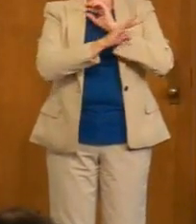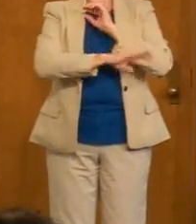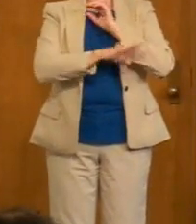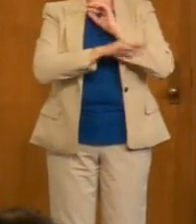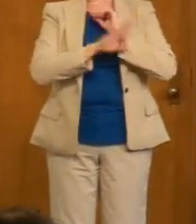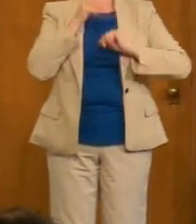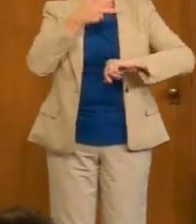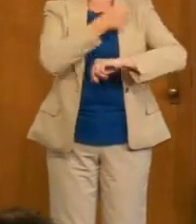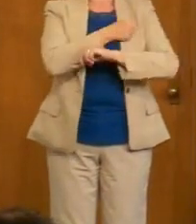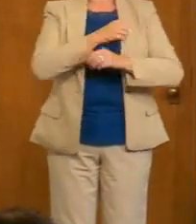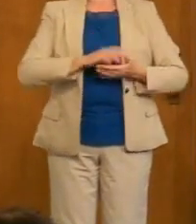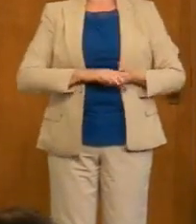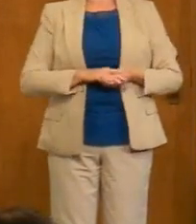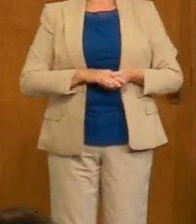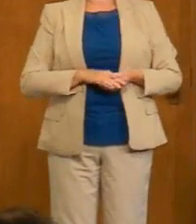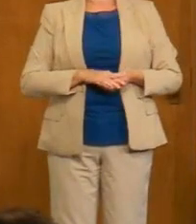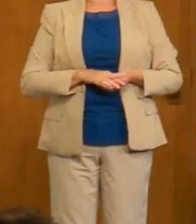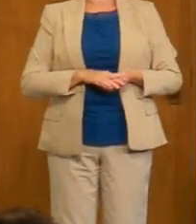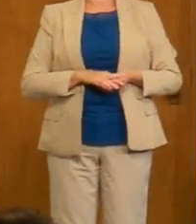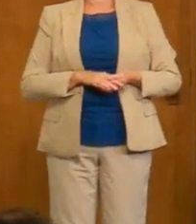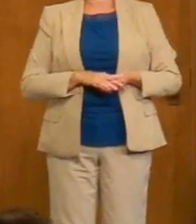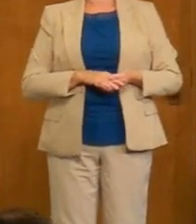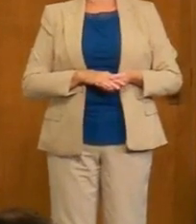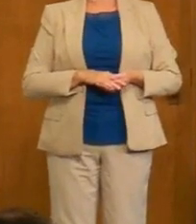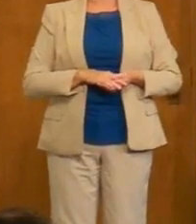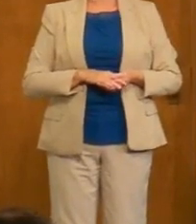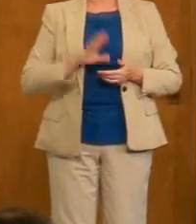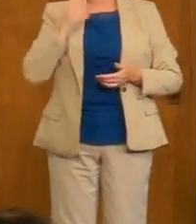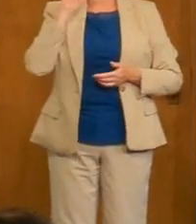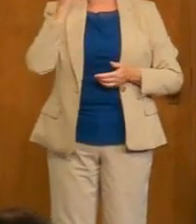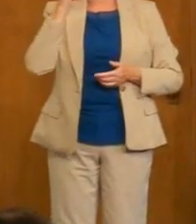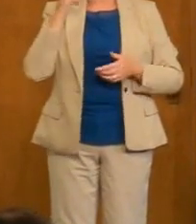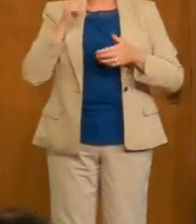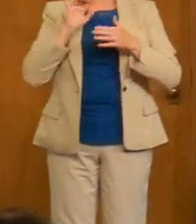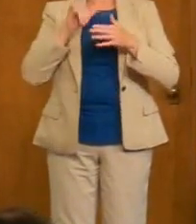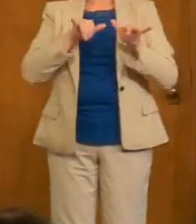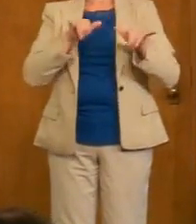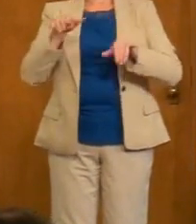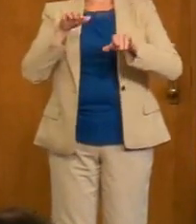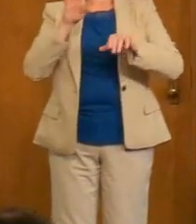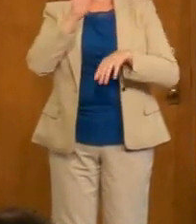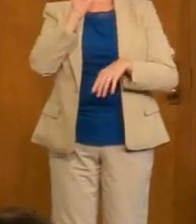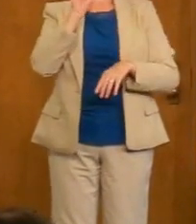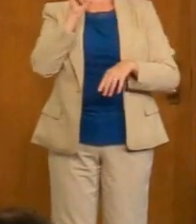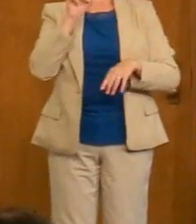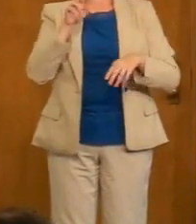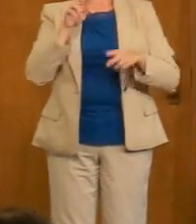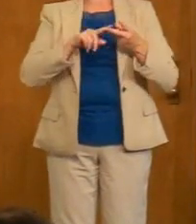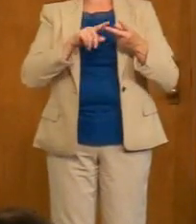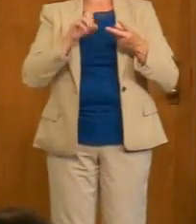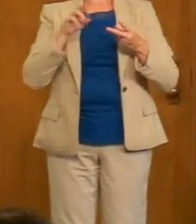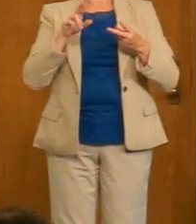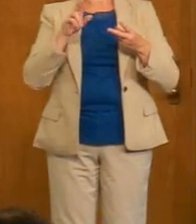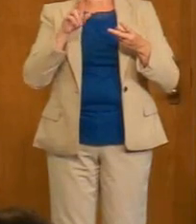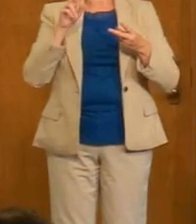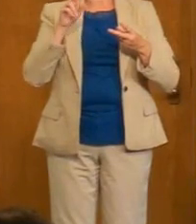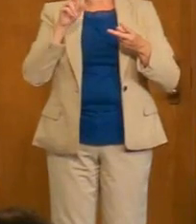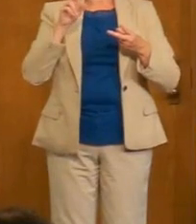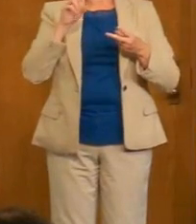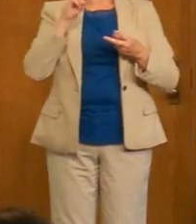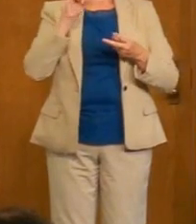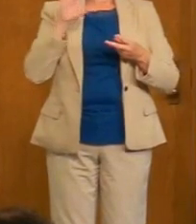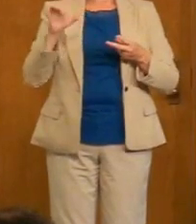toddlers and, they can't really control what's going on outside of, the daycare center with the different families and whatnot